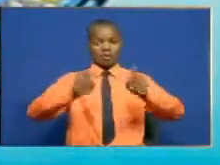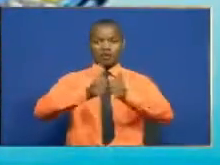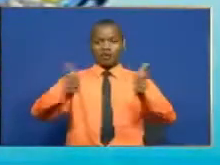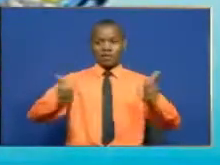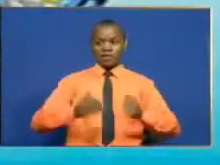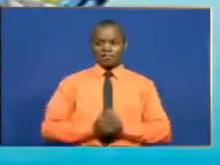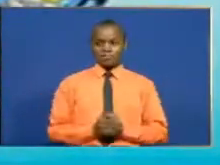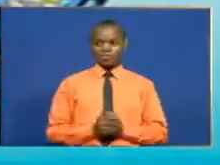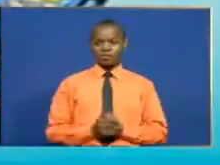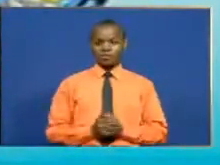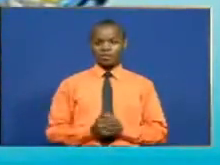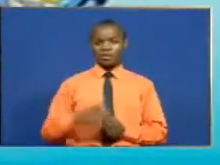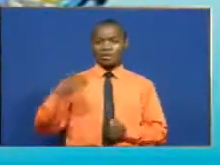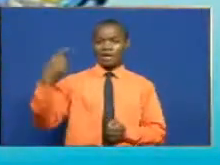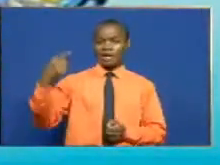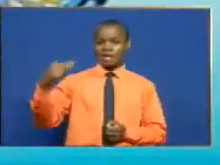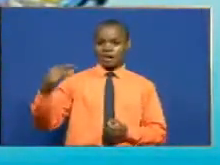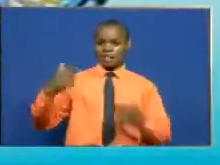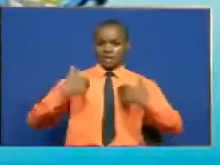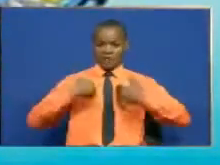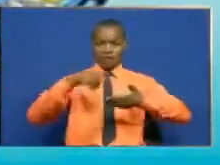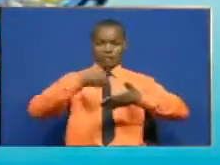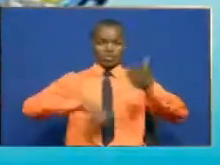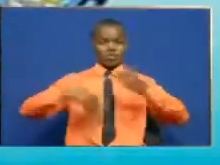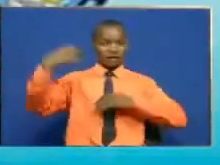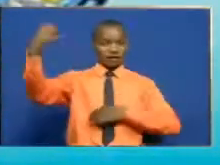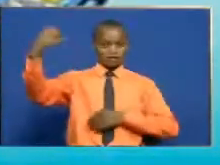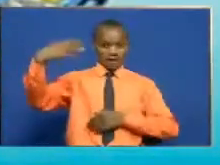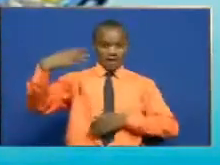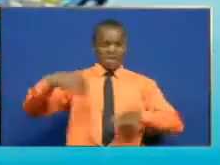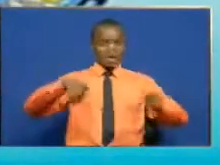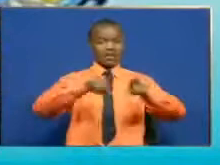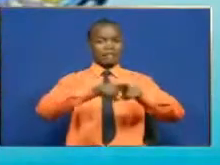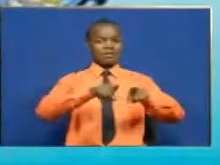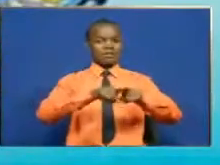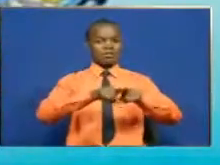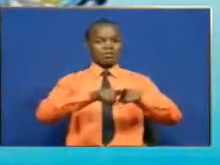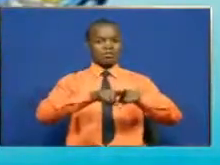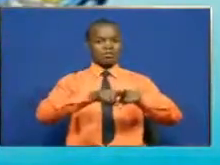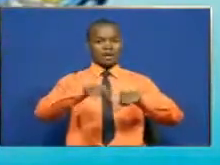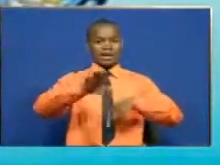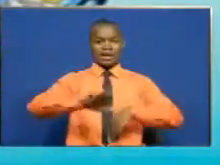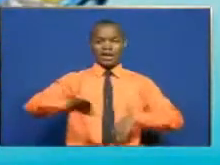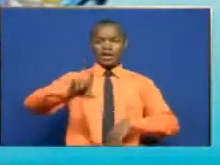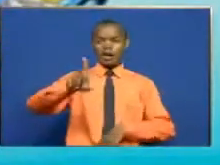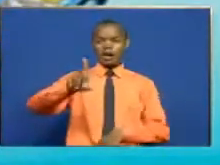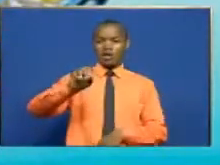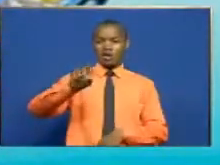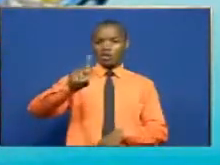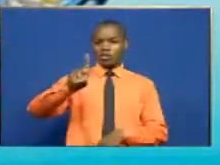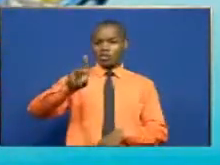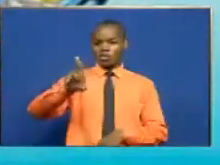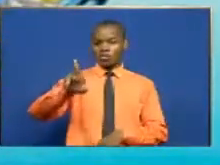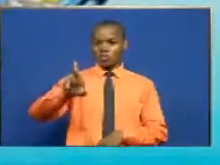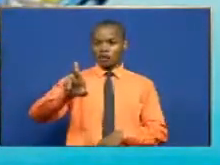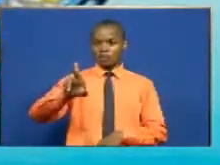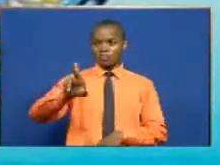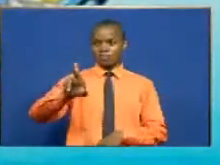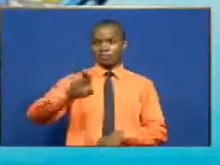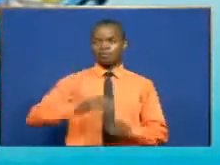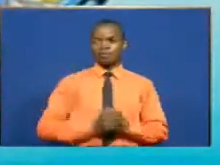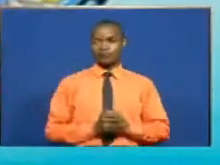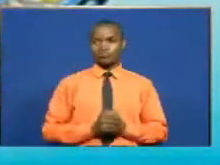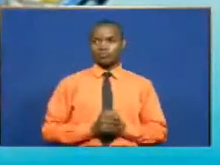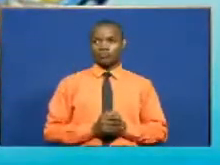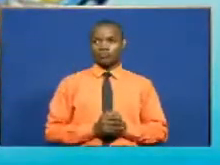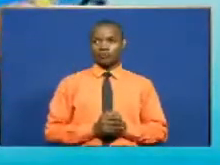that. Garissa will be having sunny intervals and the same will be experienced in areas of Lodo and its environs. Taking a